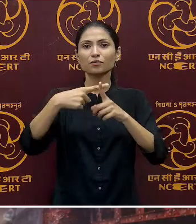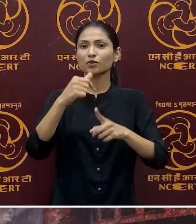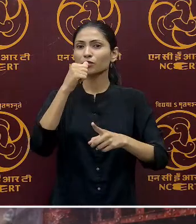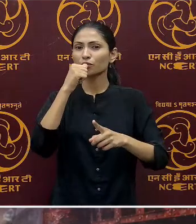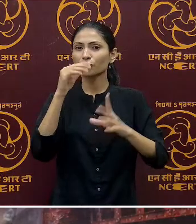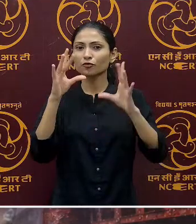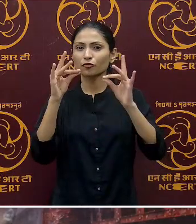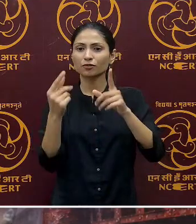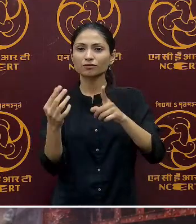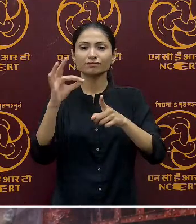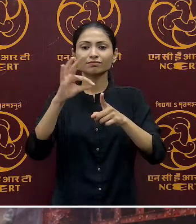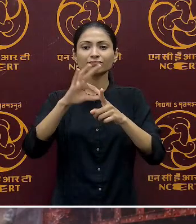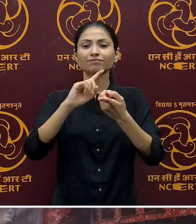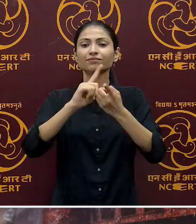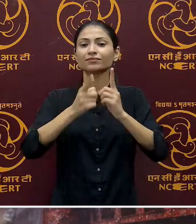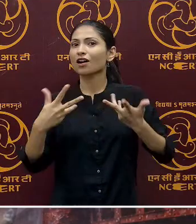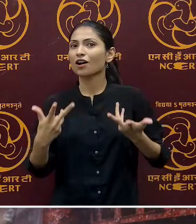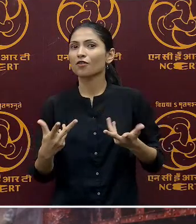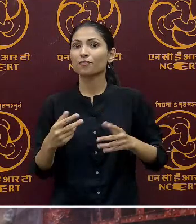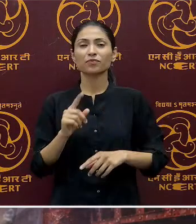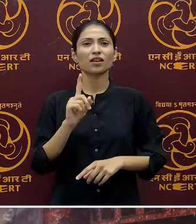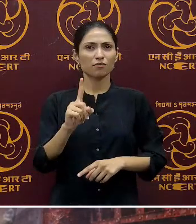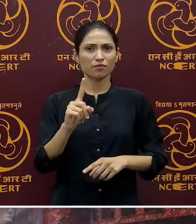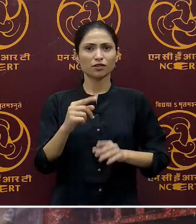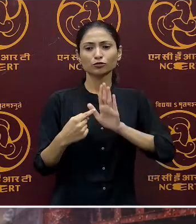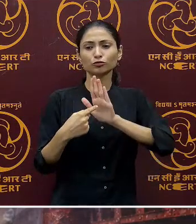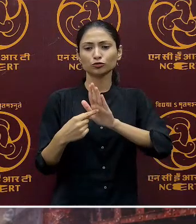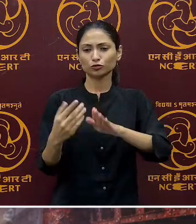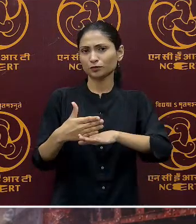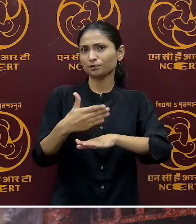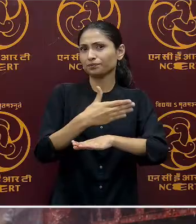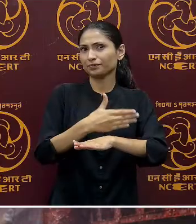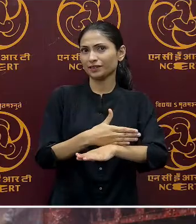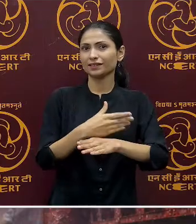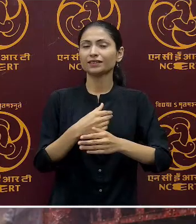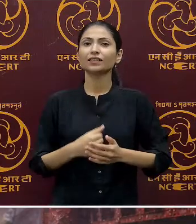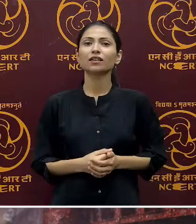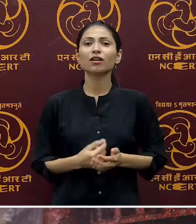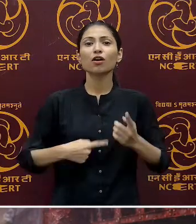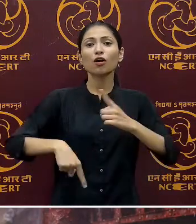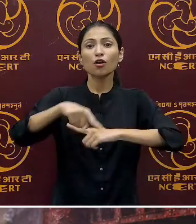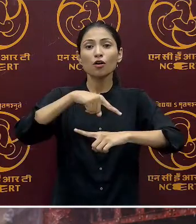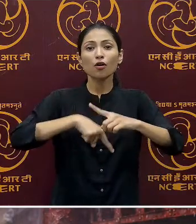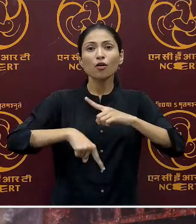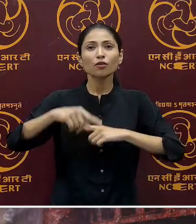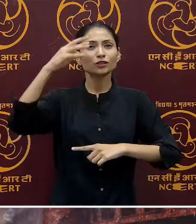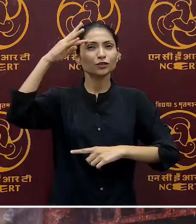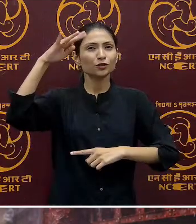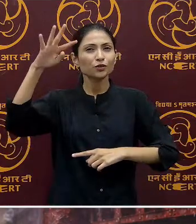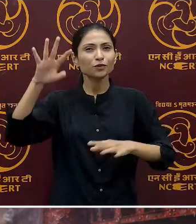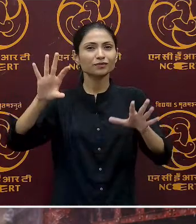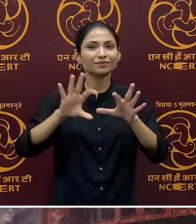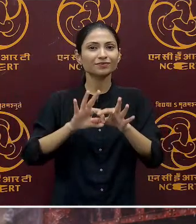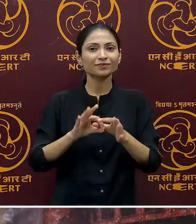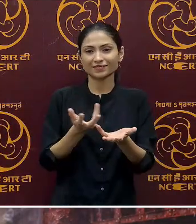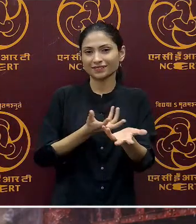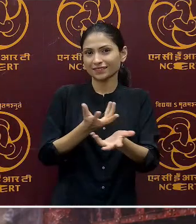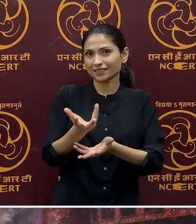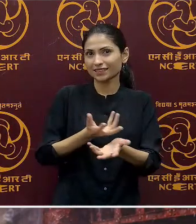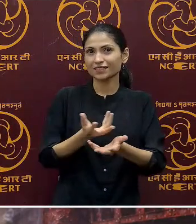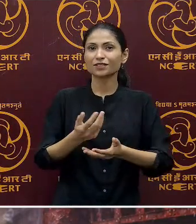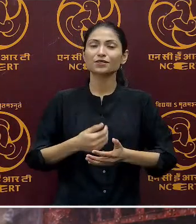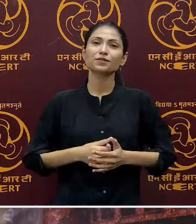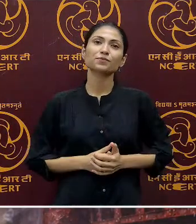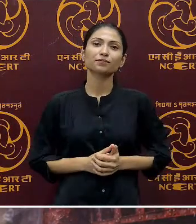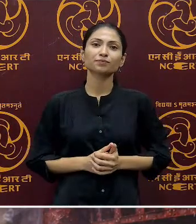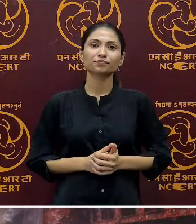any simulation, we must go through the theory resource of that topic. So first we will go